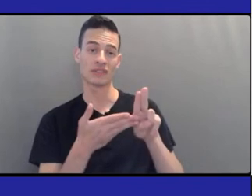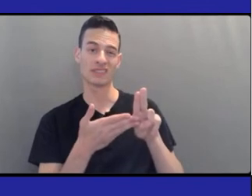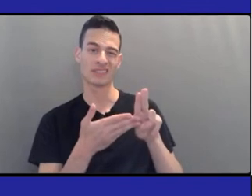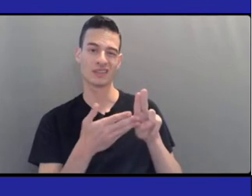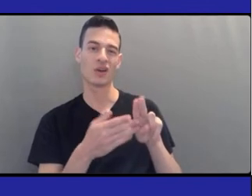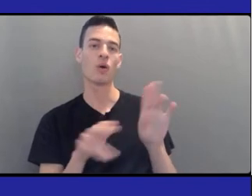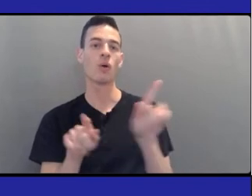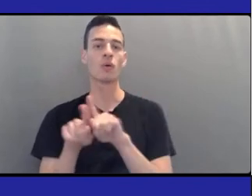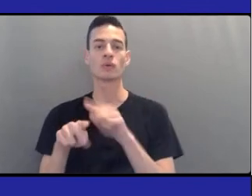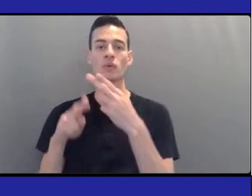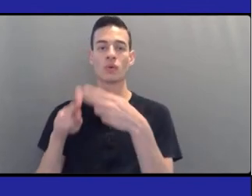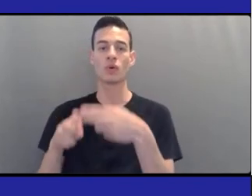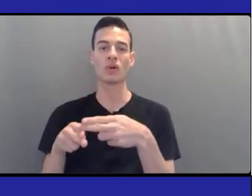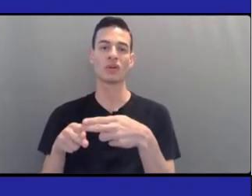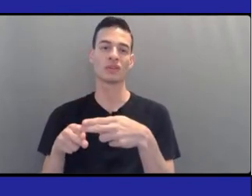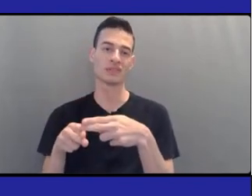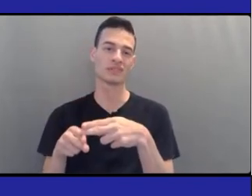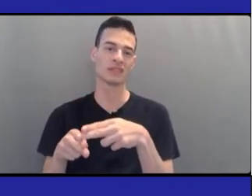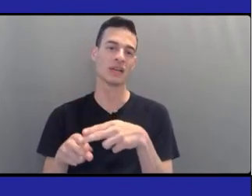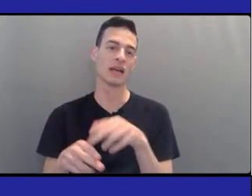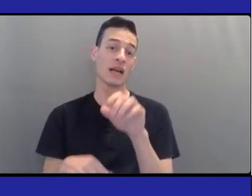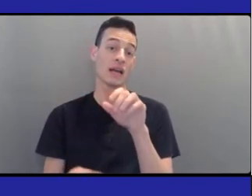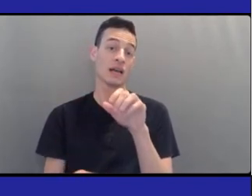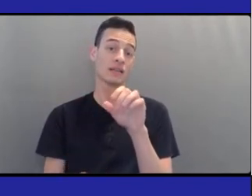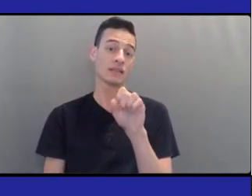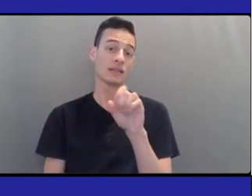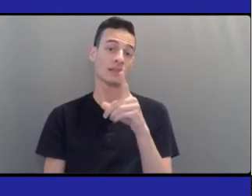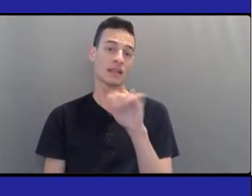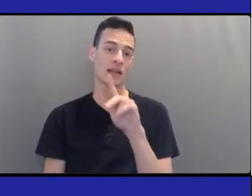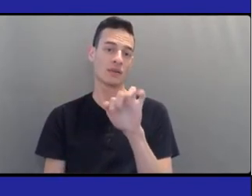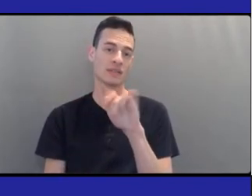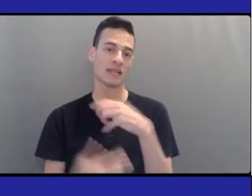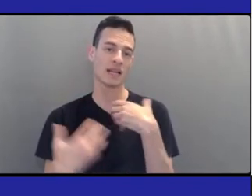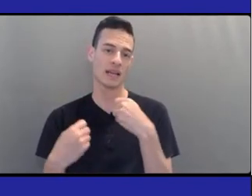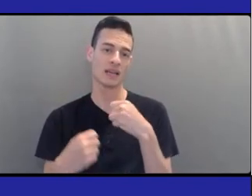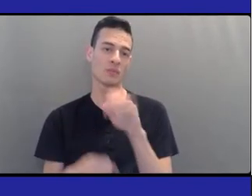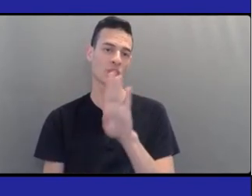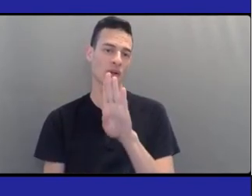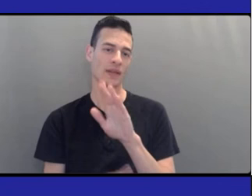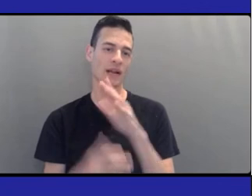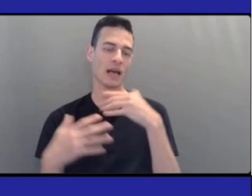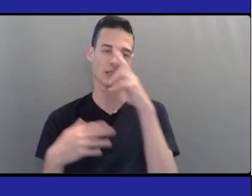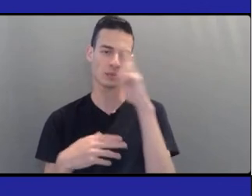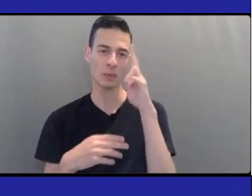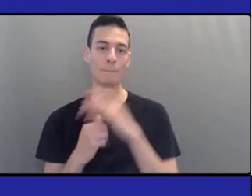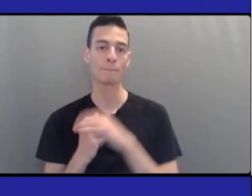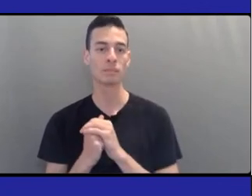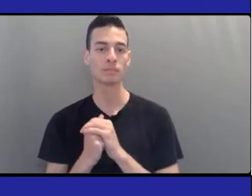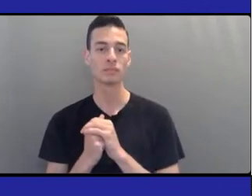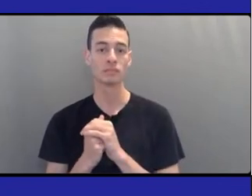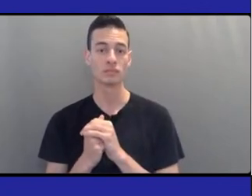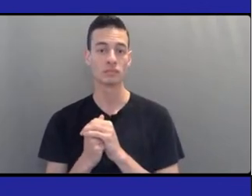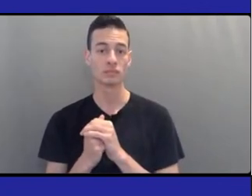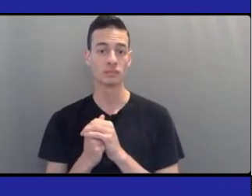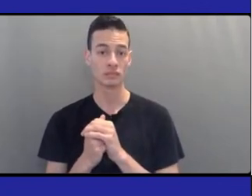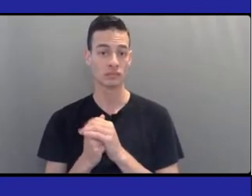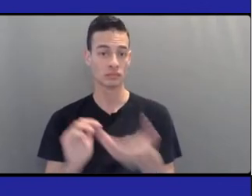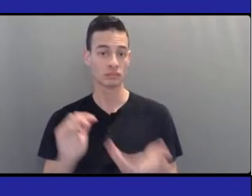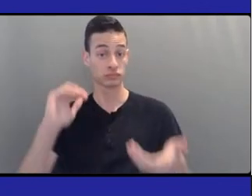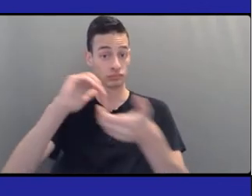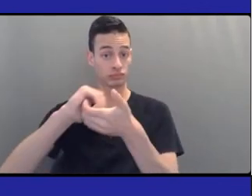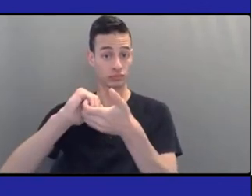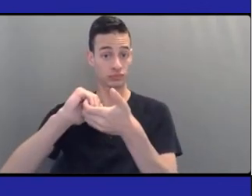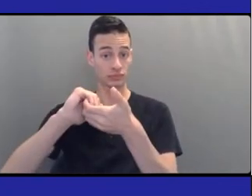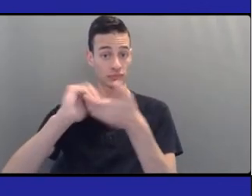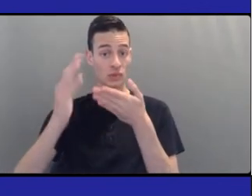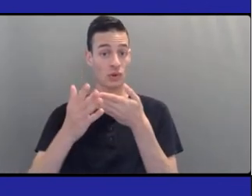County and NYC Health and Hospitals South Brooklyn Health through June 30th, 2026,